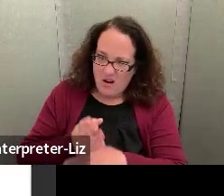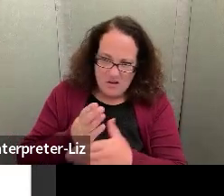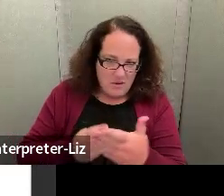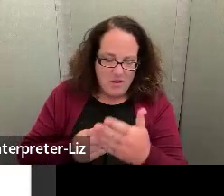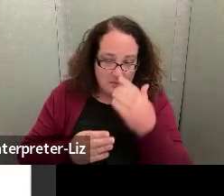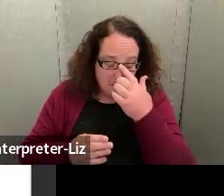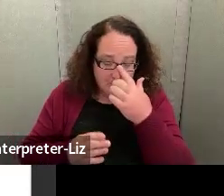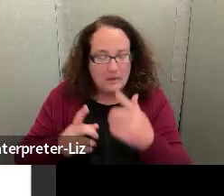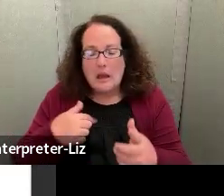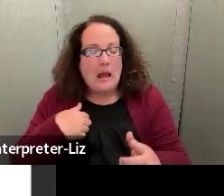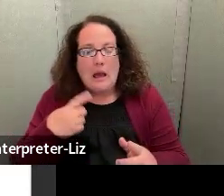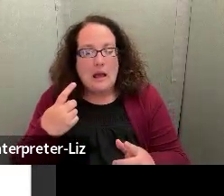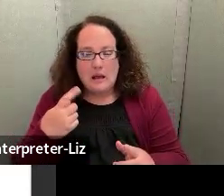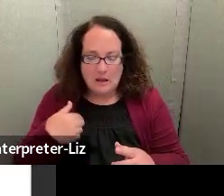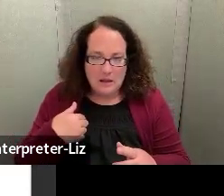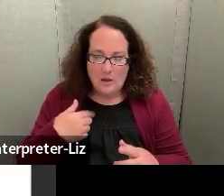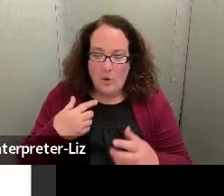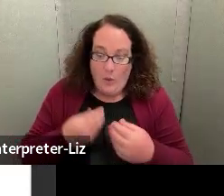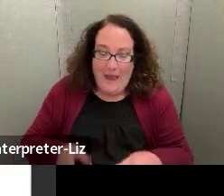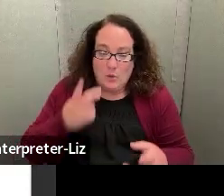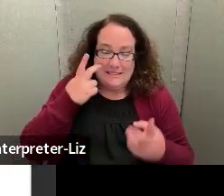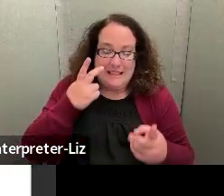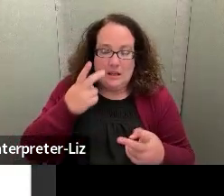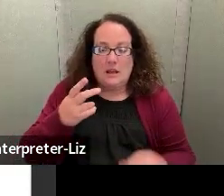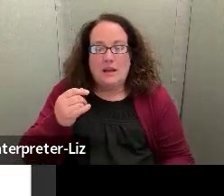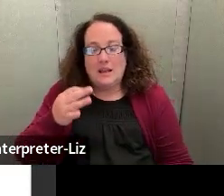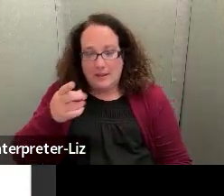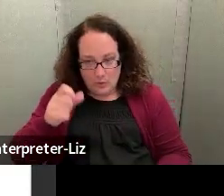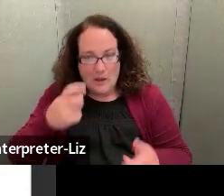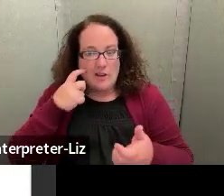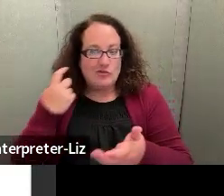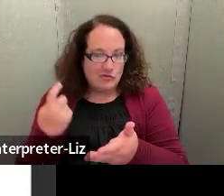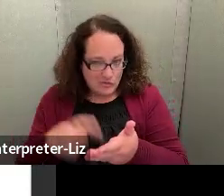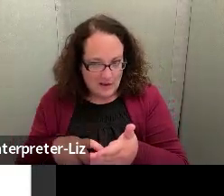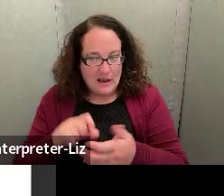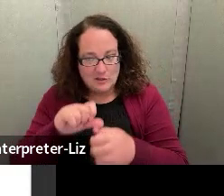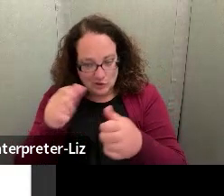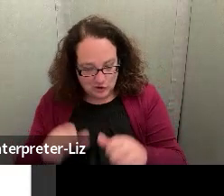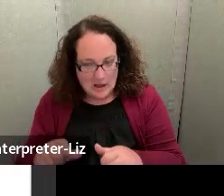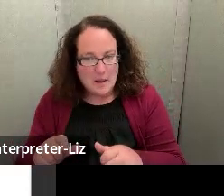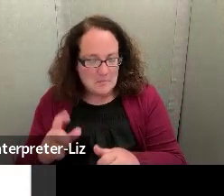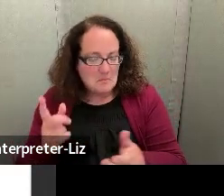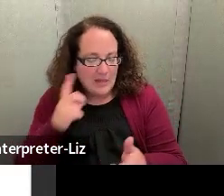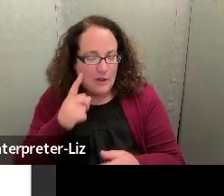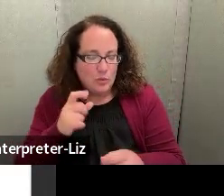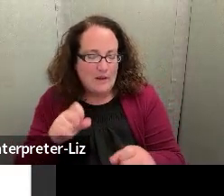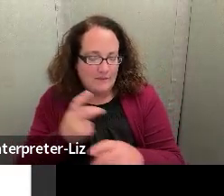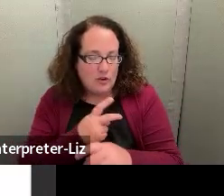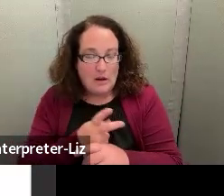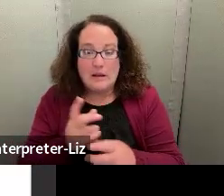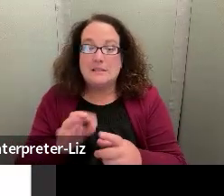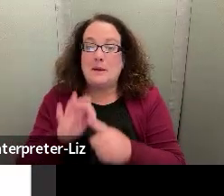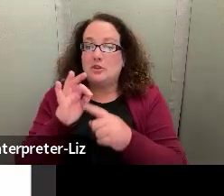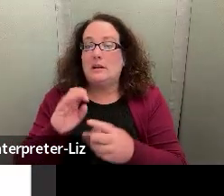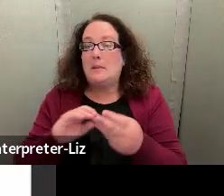think as long as you Like can without seeing it. Like as actually long as doing you it. can recognize the shape, I think I can figure it out, especially the numbers. So